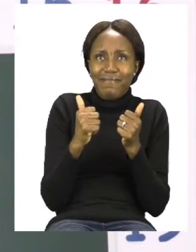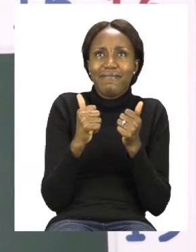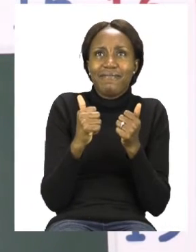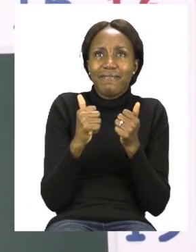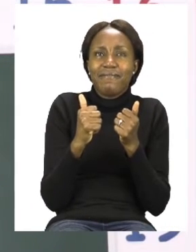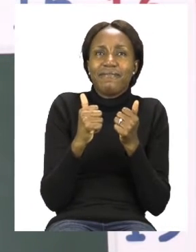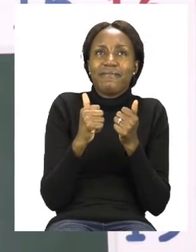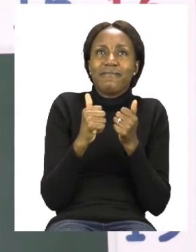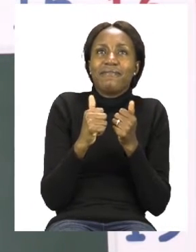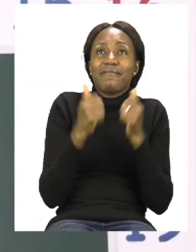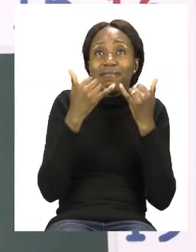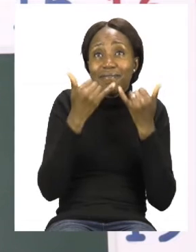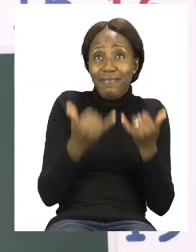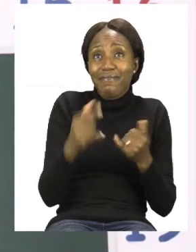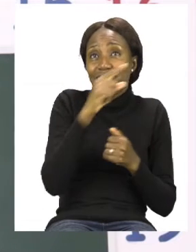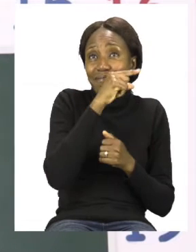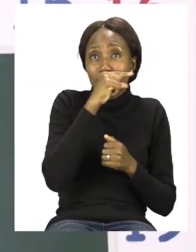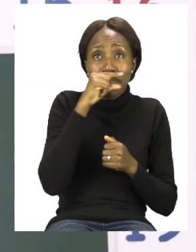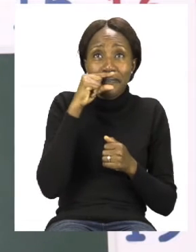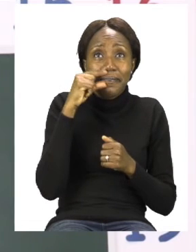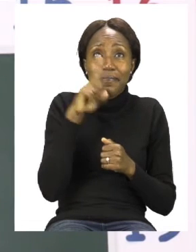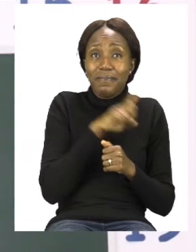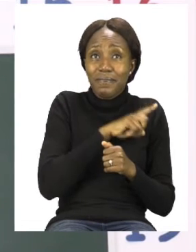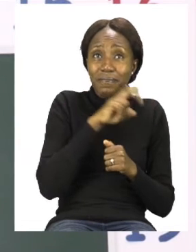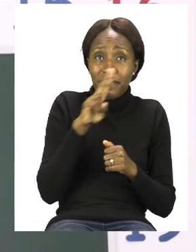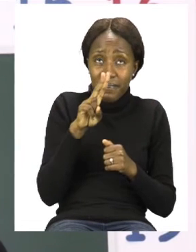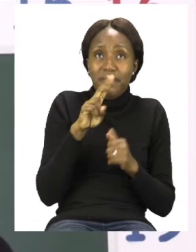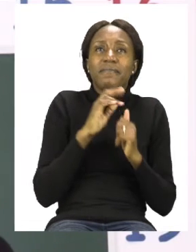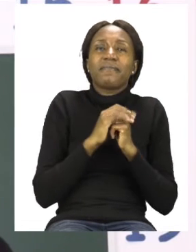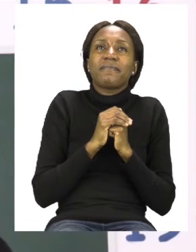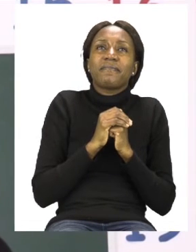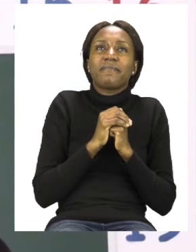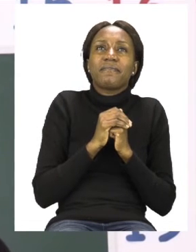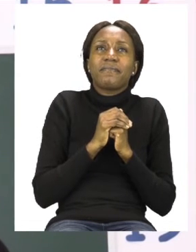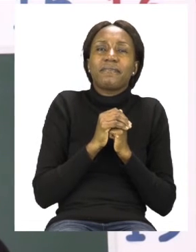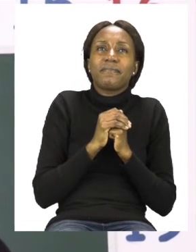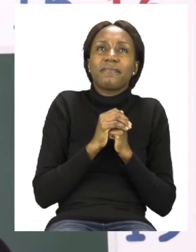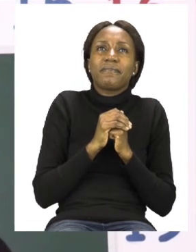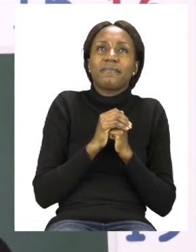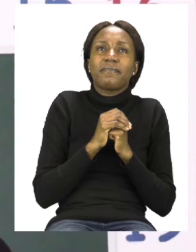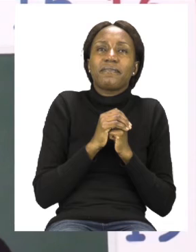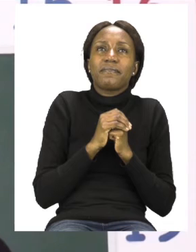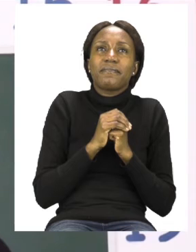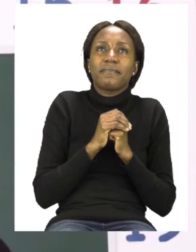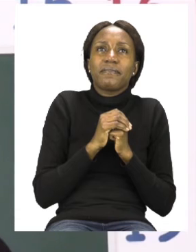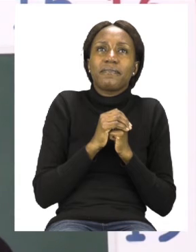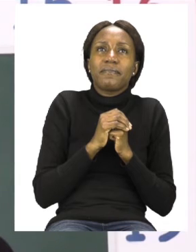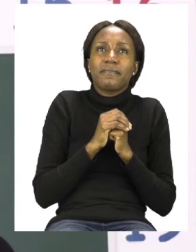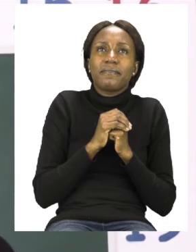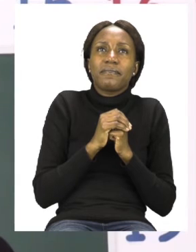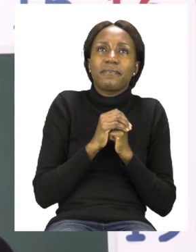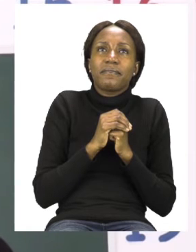to write the name 12. Now, as you can see, it is here. So I'm going to start with T. Small letter